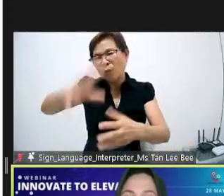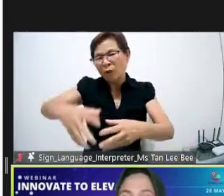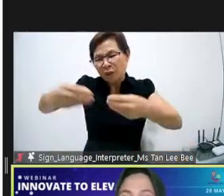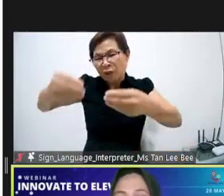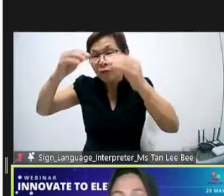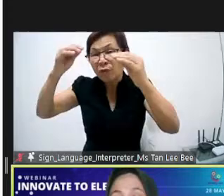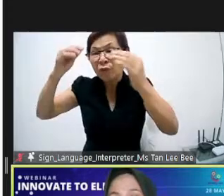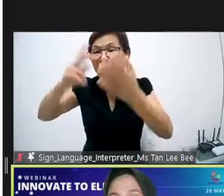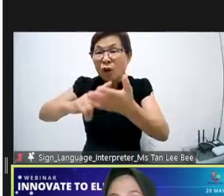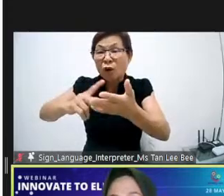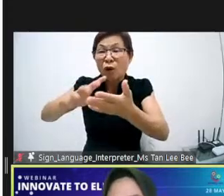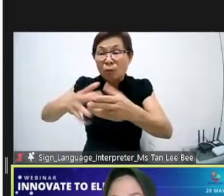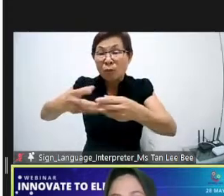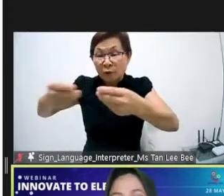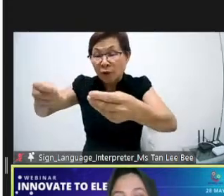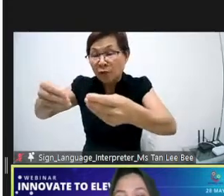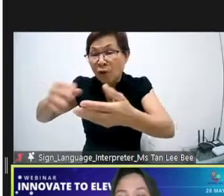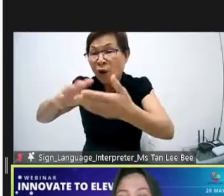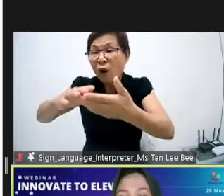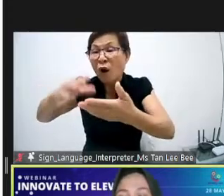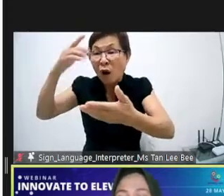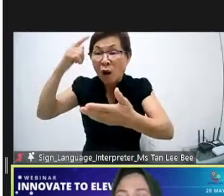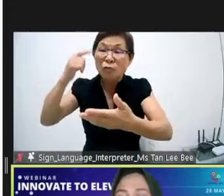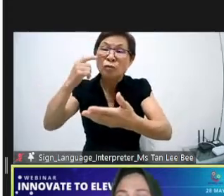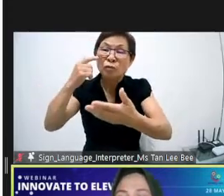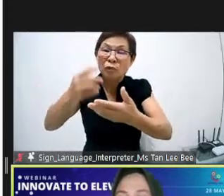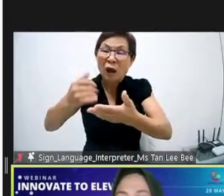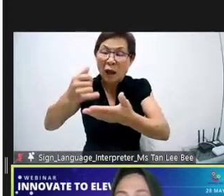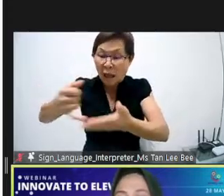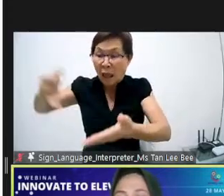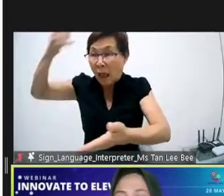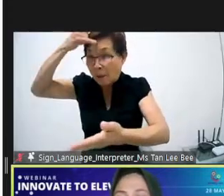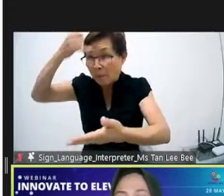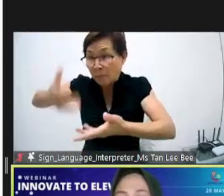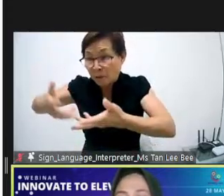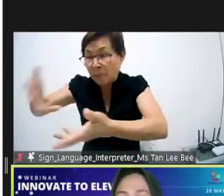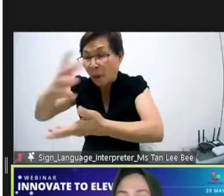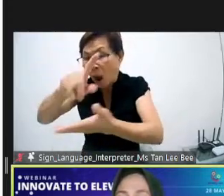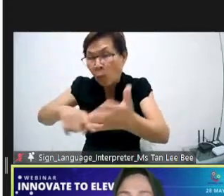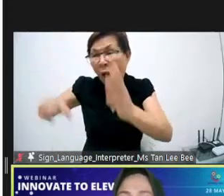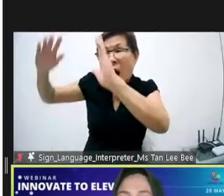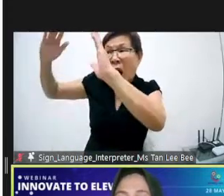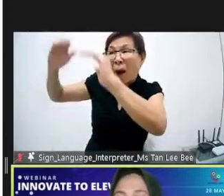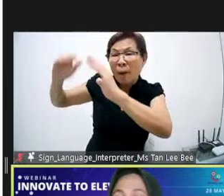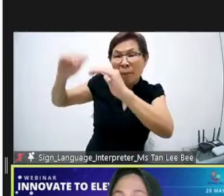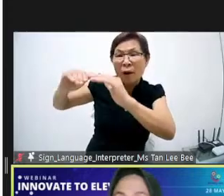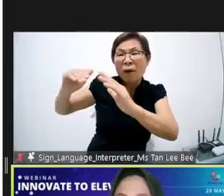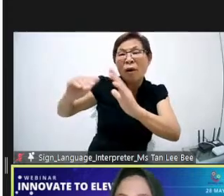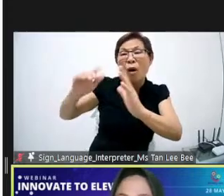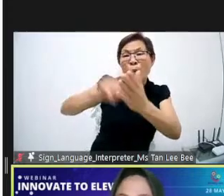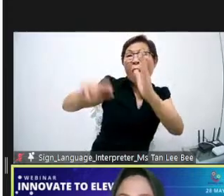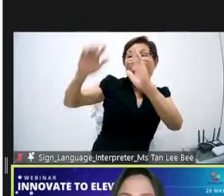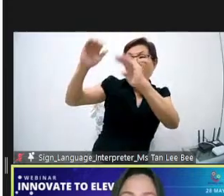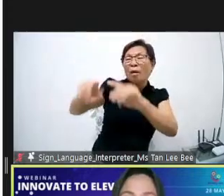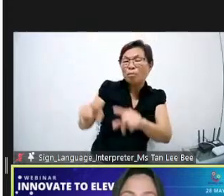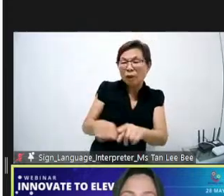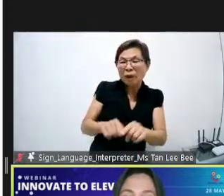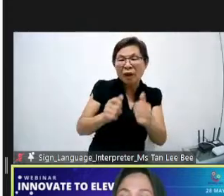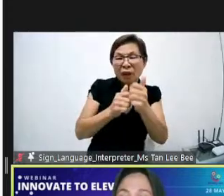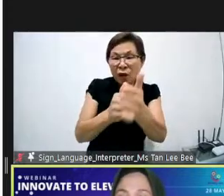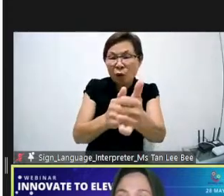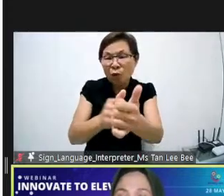for appropriate behavior change or what is expected is in accordance with the